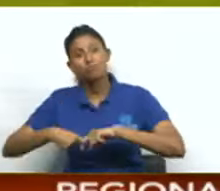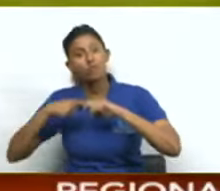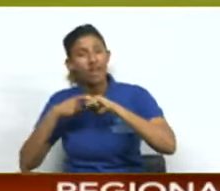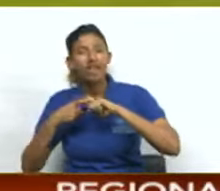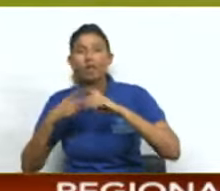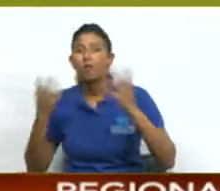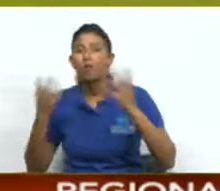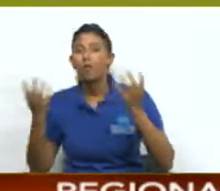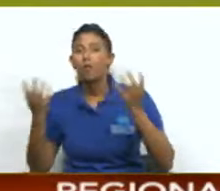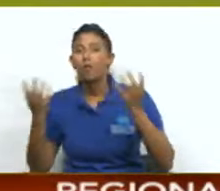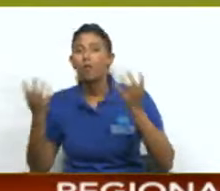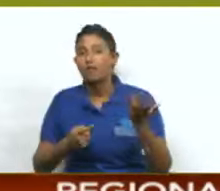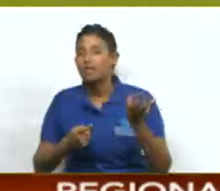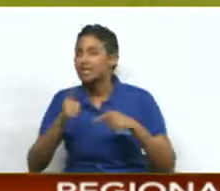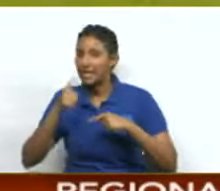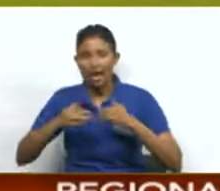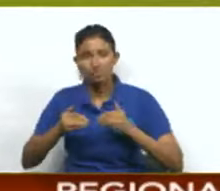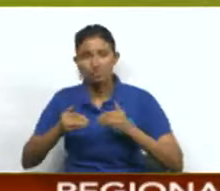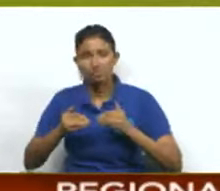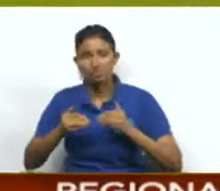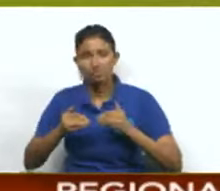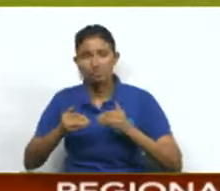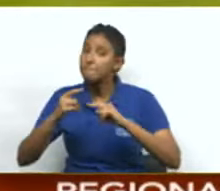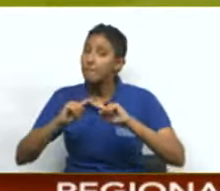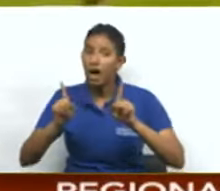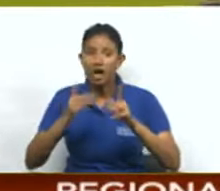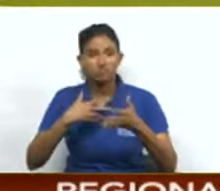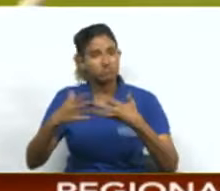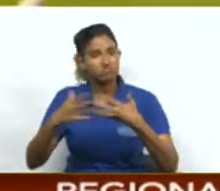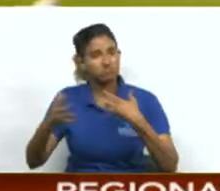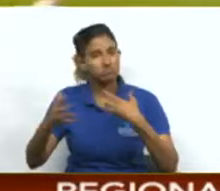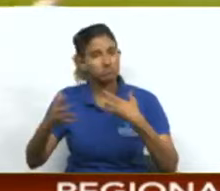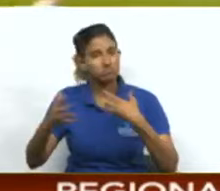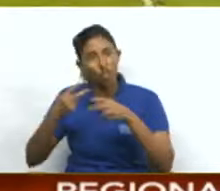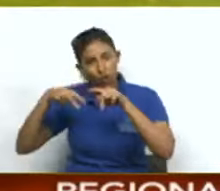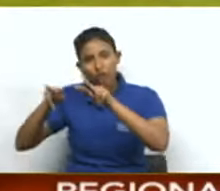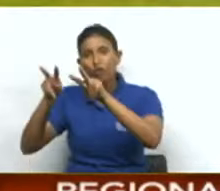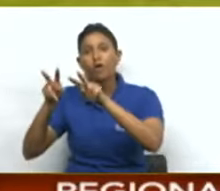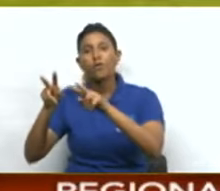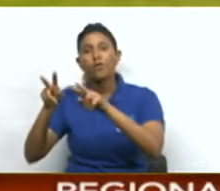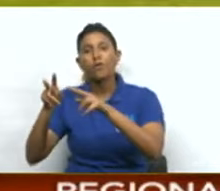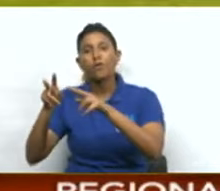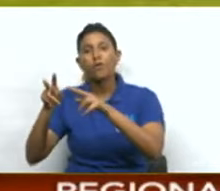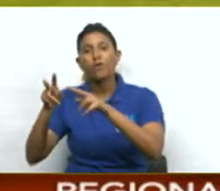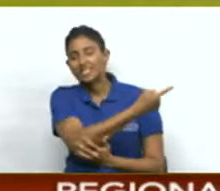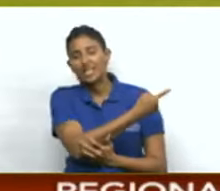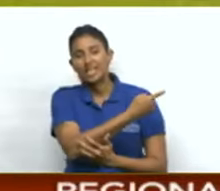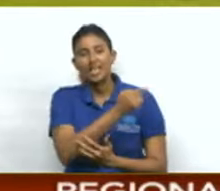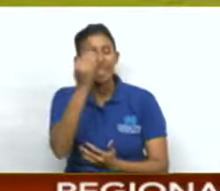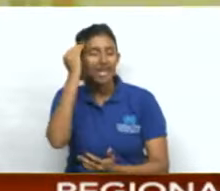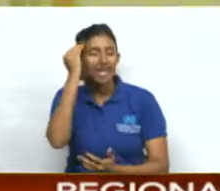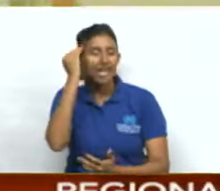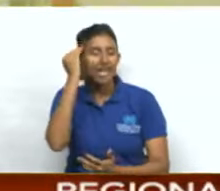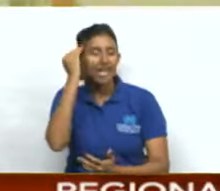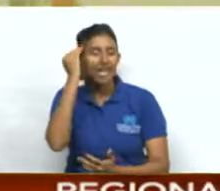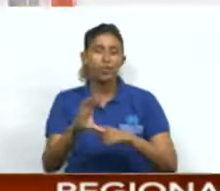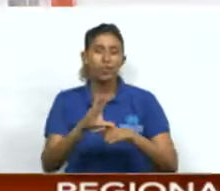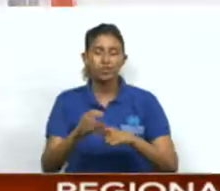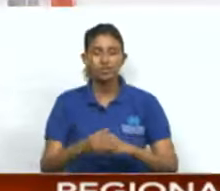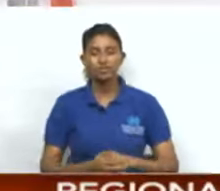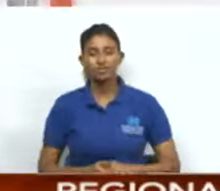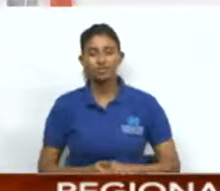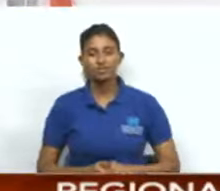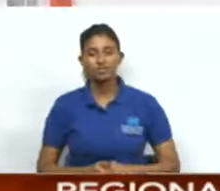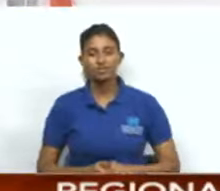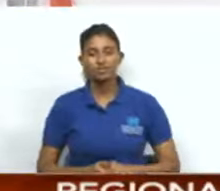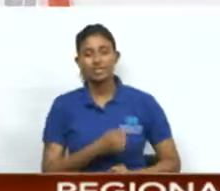forward ahead, according to head coach Richard Hood. You know, training doesn't necessarily prepare you for the actual,